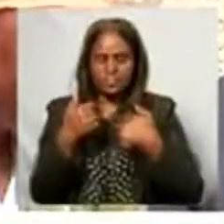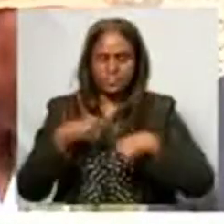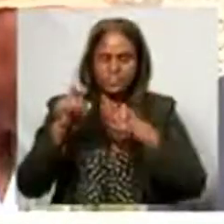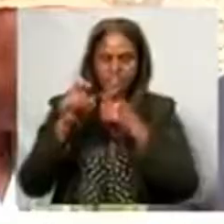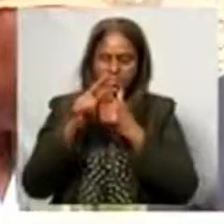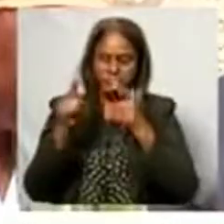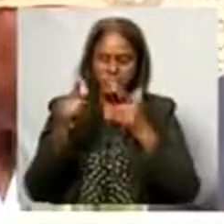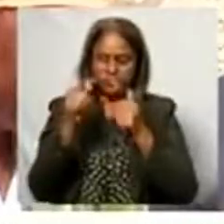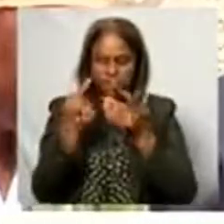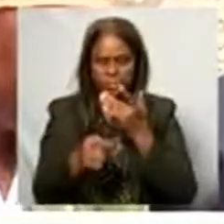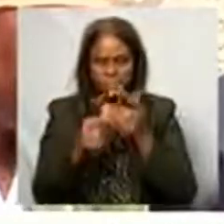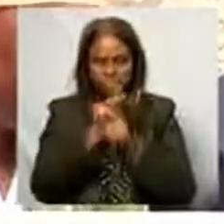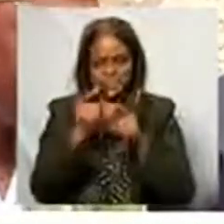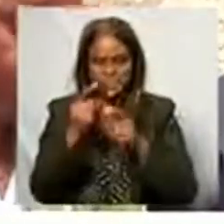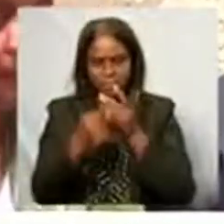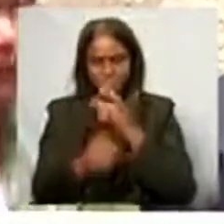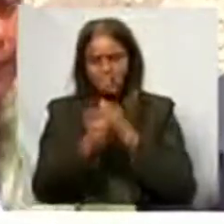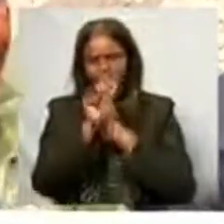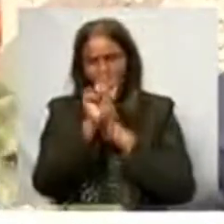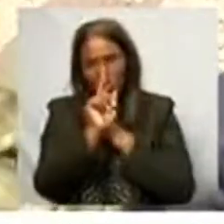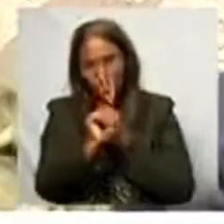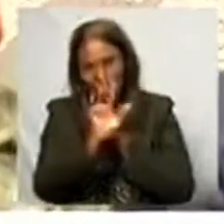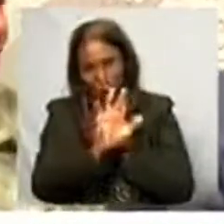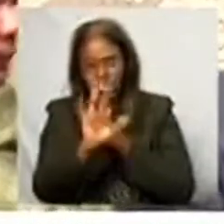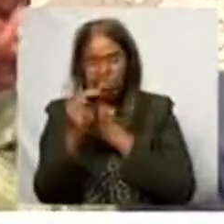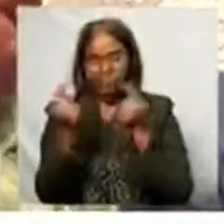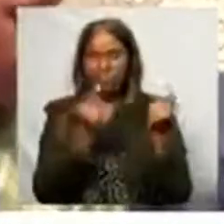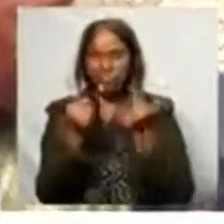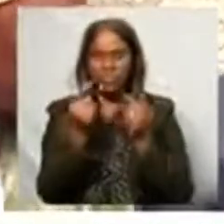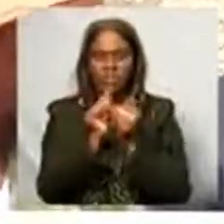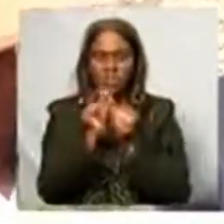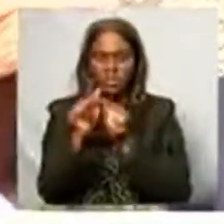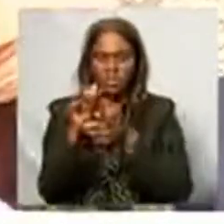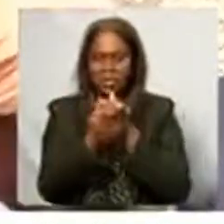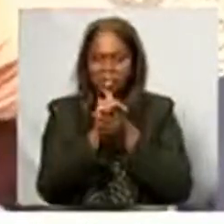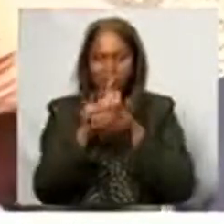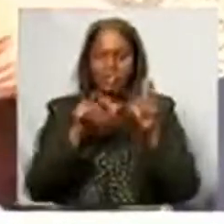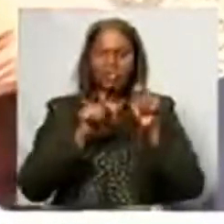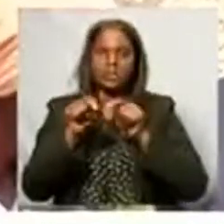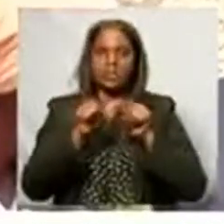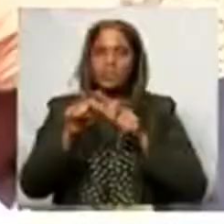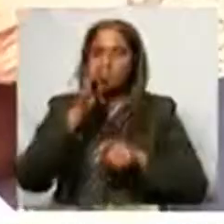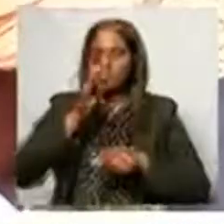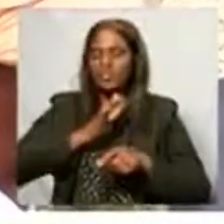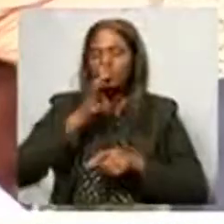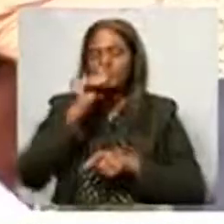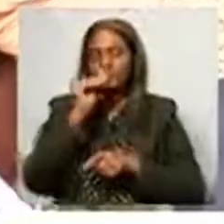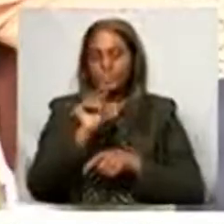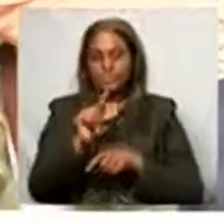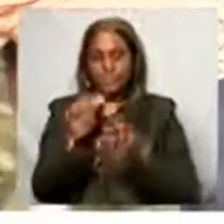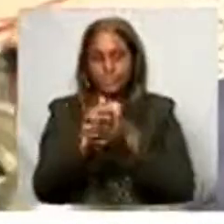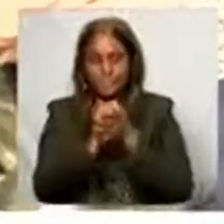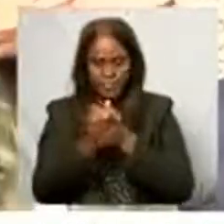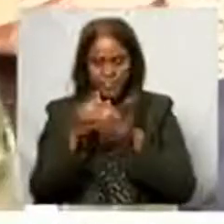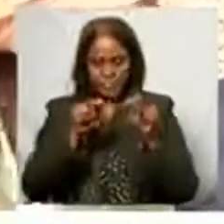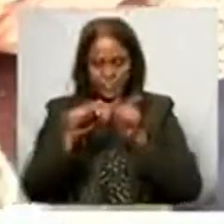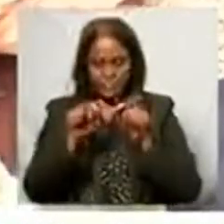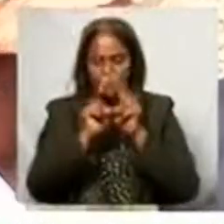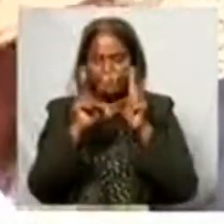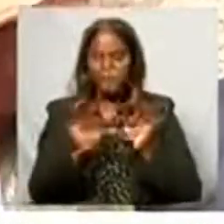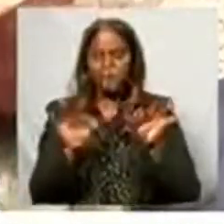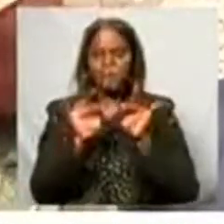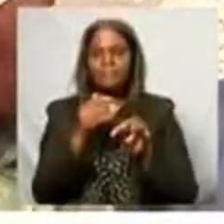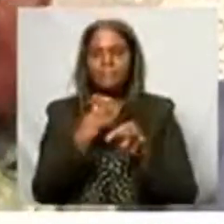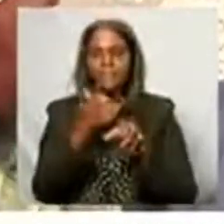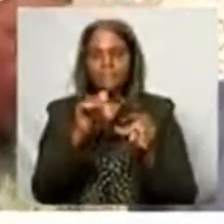it's just some one-off situations concerning corporate governance. Madam Speaker, corporate governance is very important